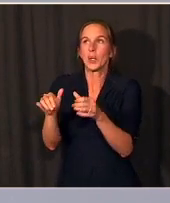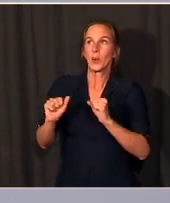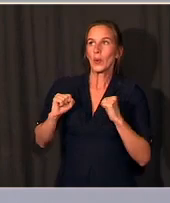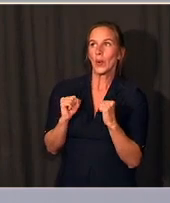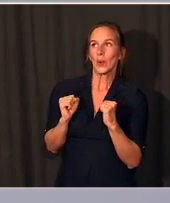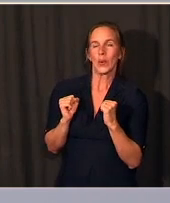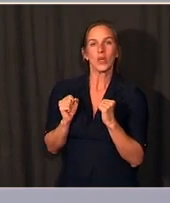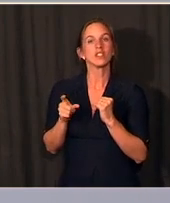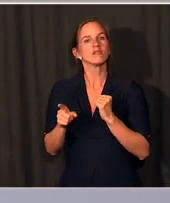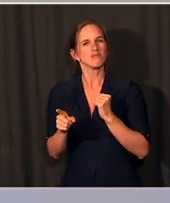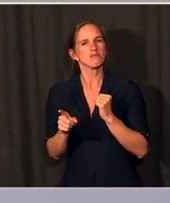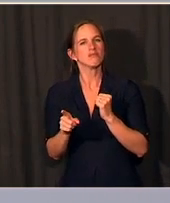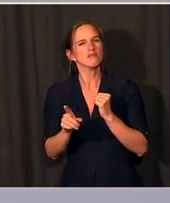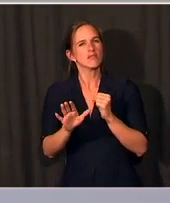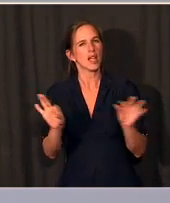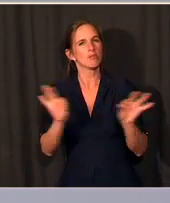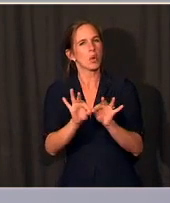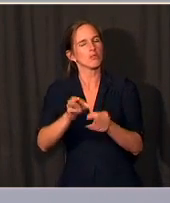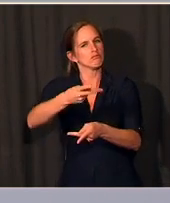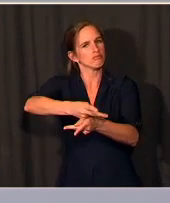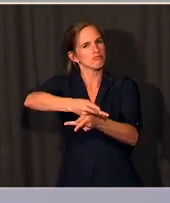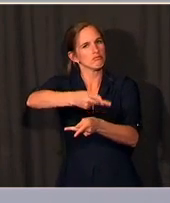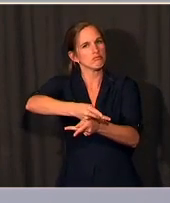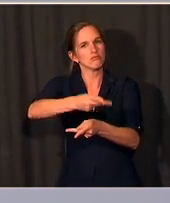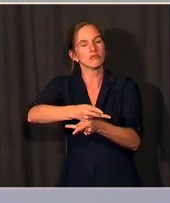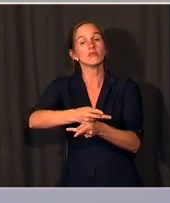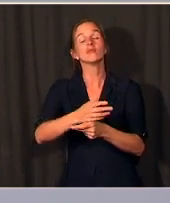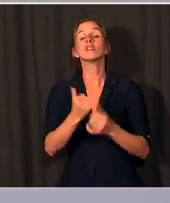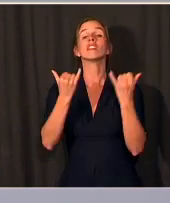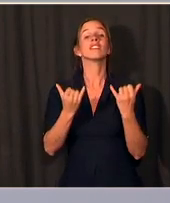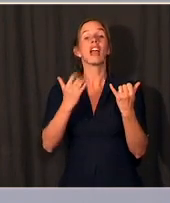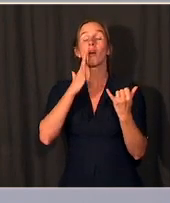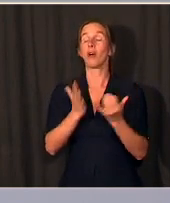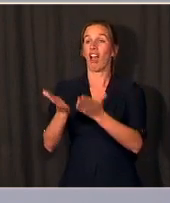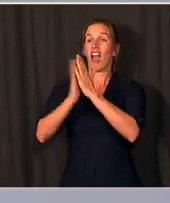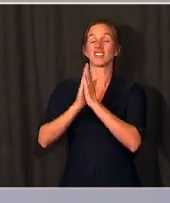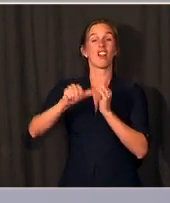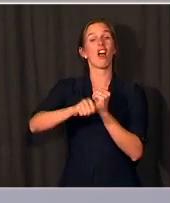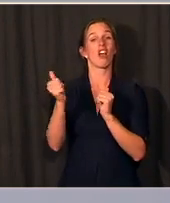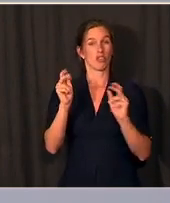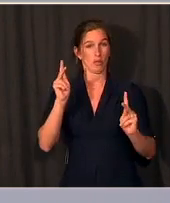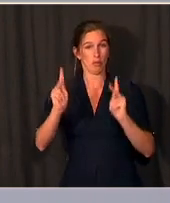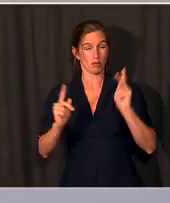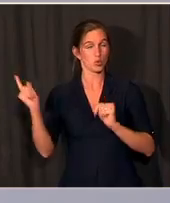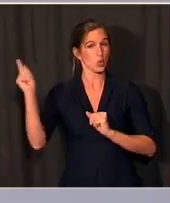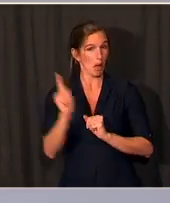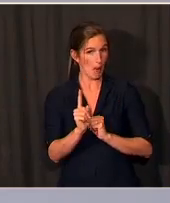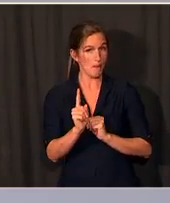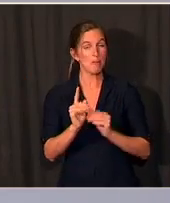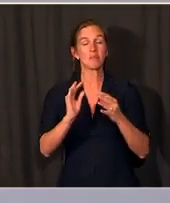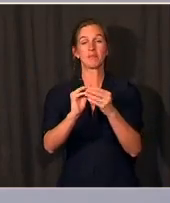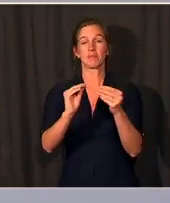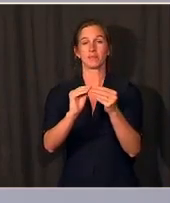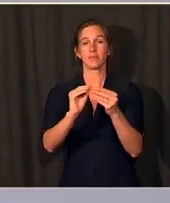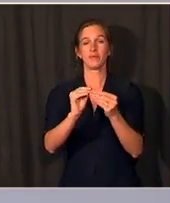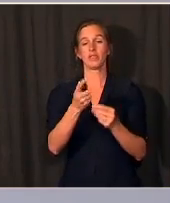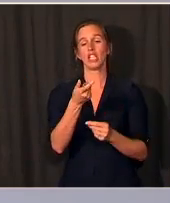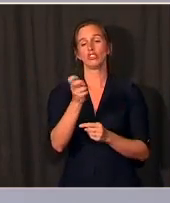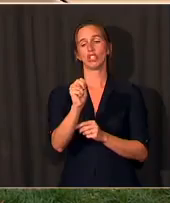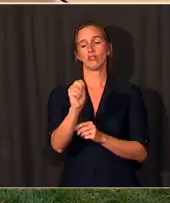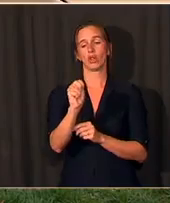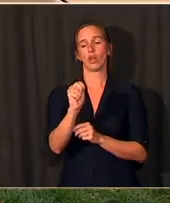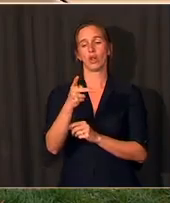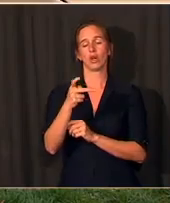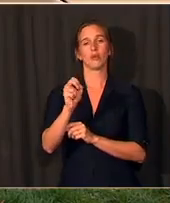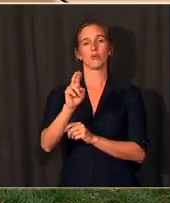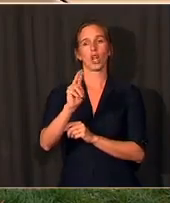to ask some very talented people to come up and say a few words. General Perna and Dr.